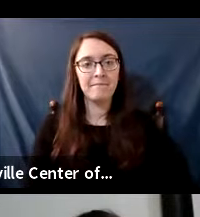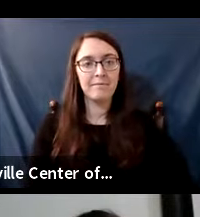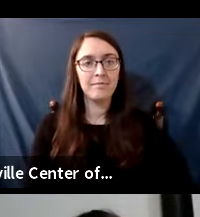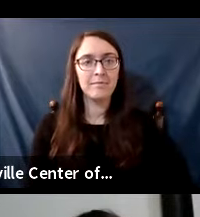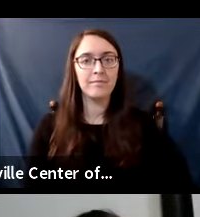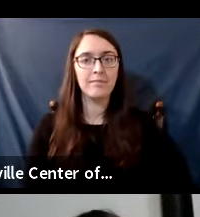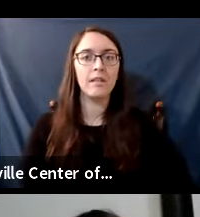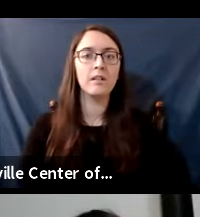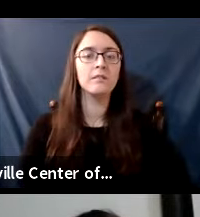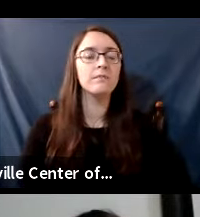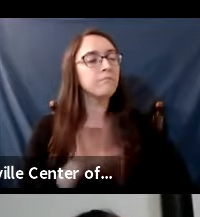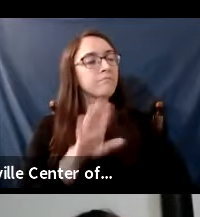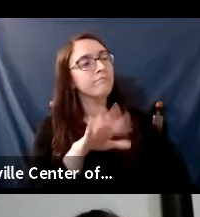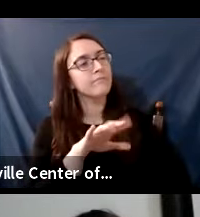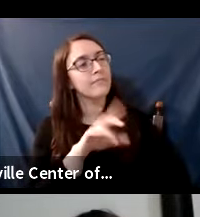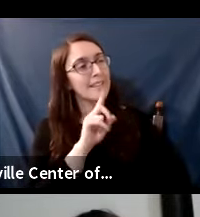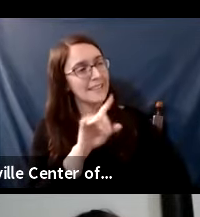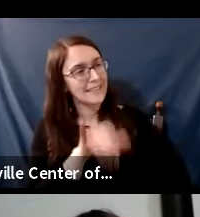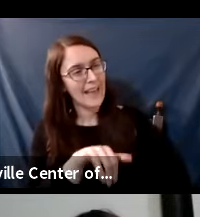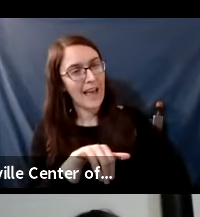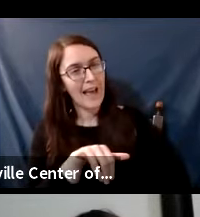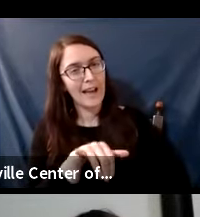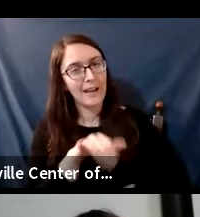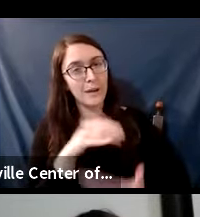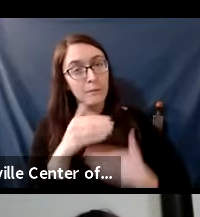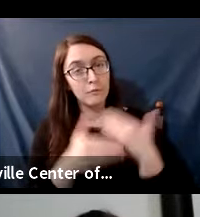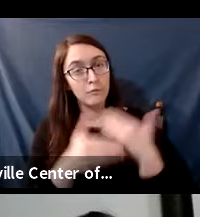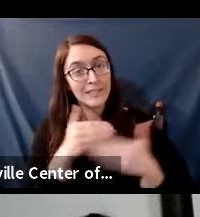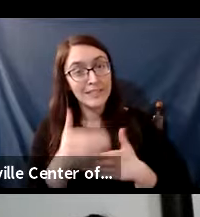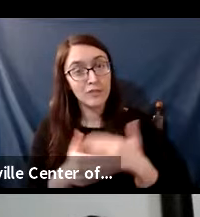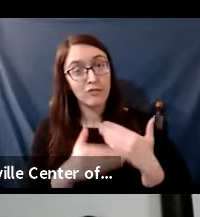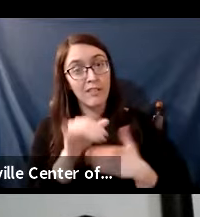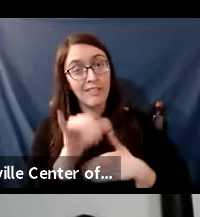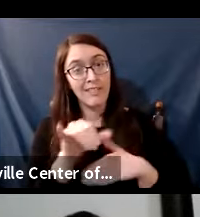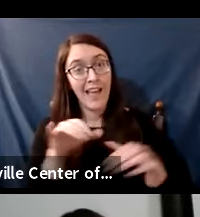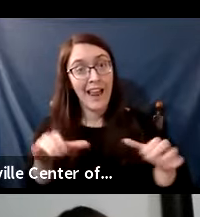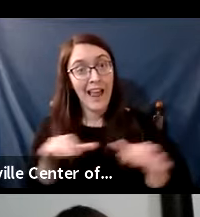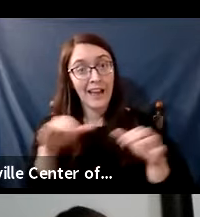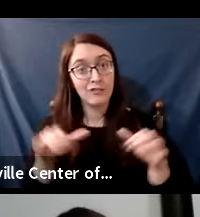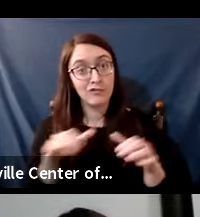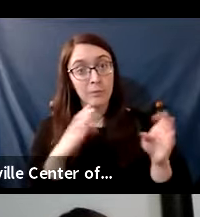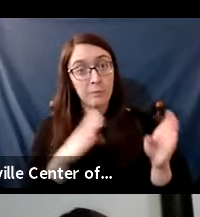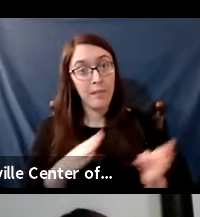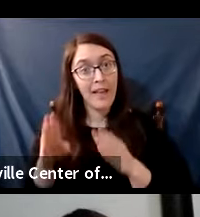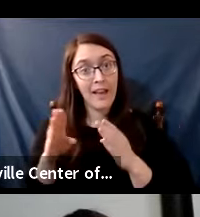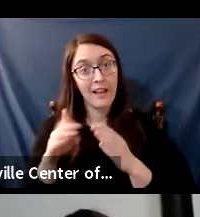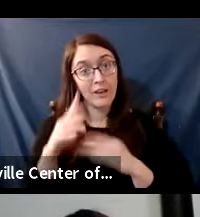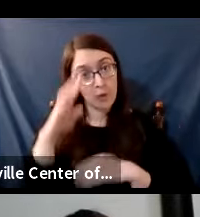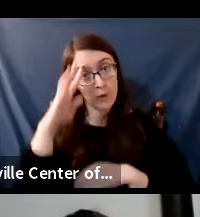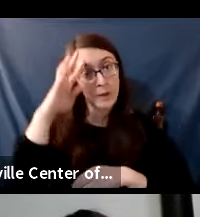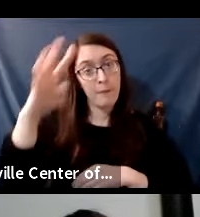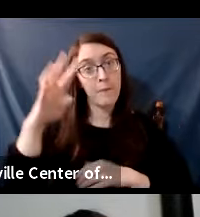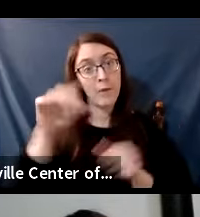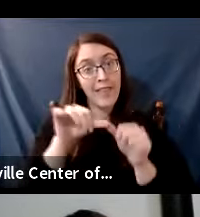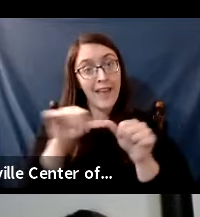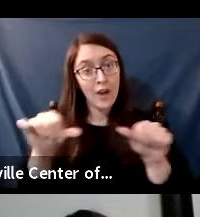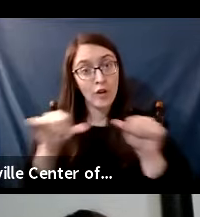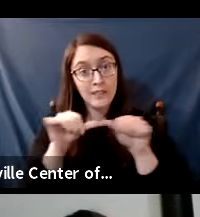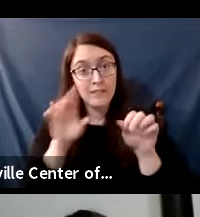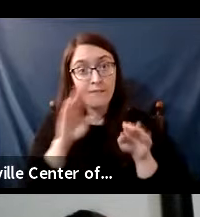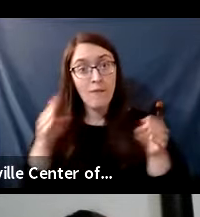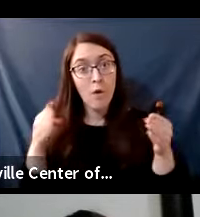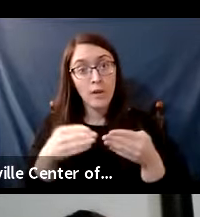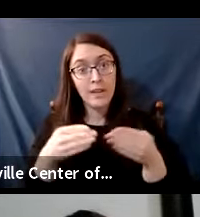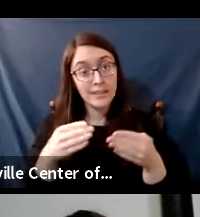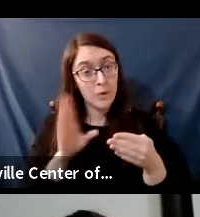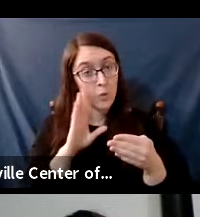Dr. Buchanan, is that kind of procedurally, is that action plan that the group comes up with on the areas to focus, does that make its way